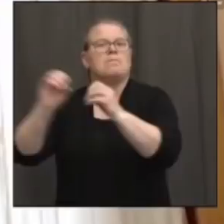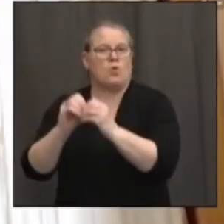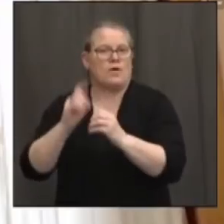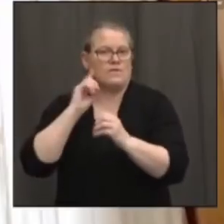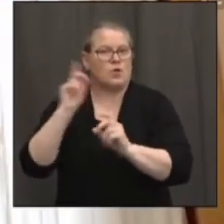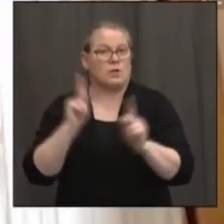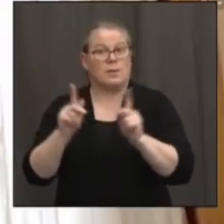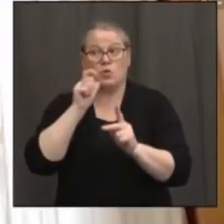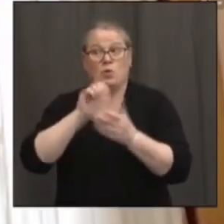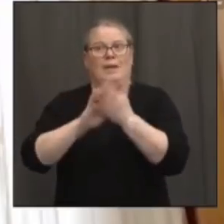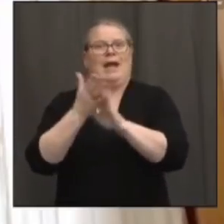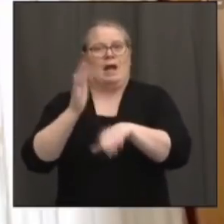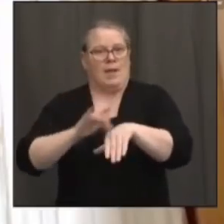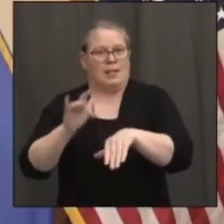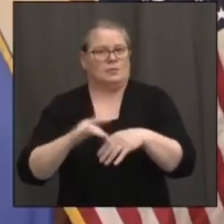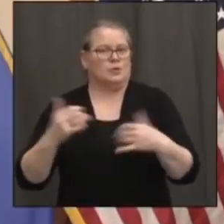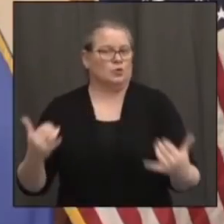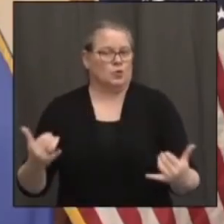today. So great news.